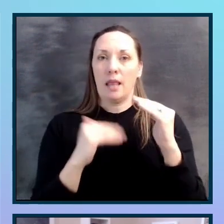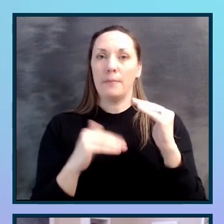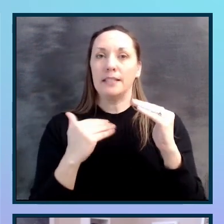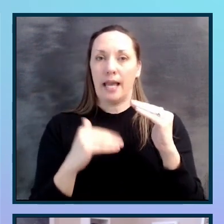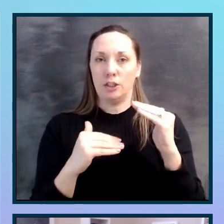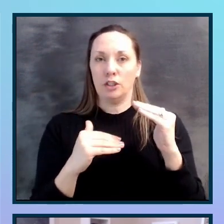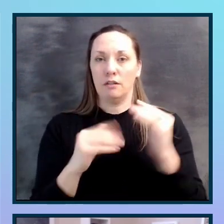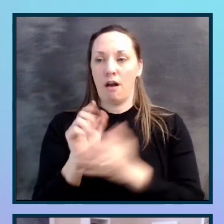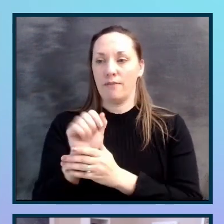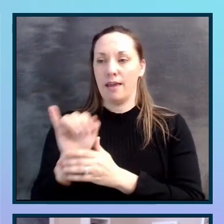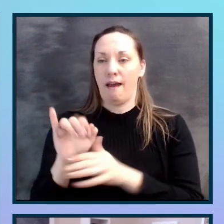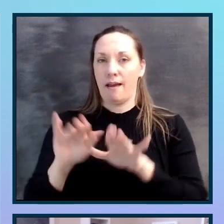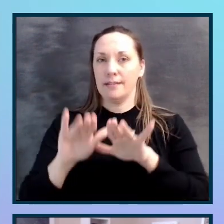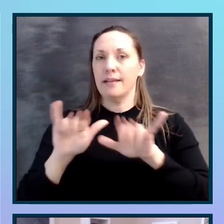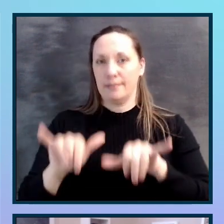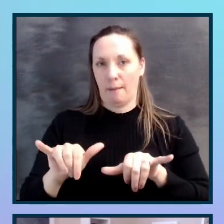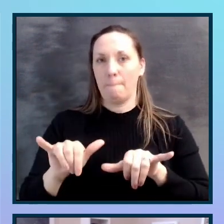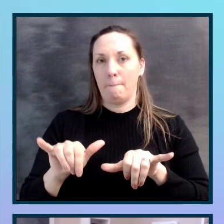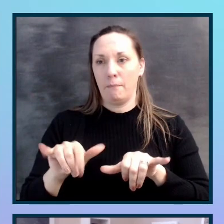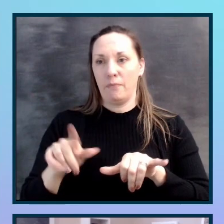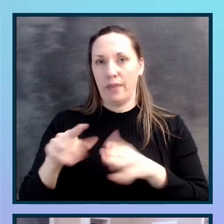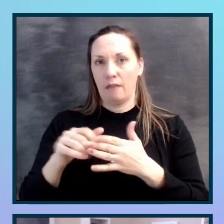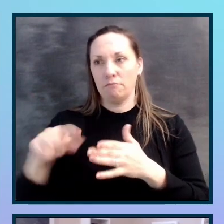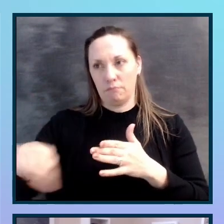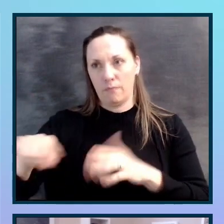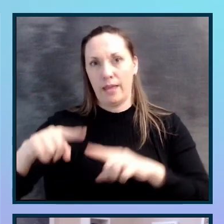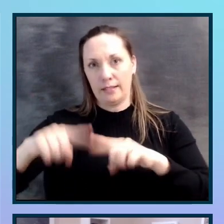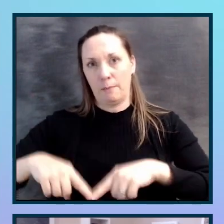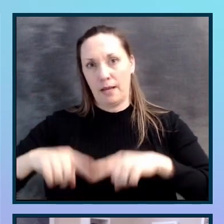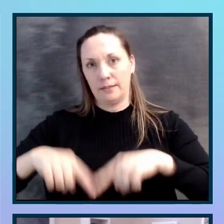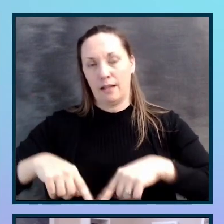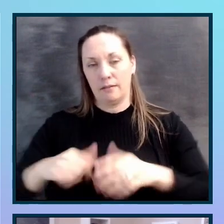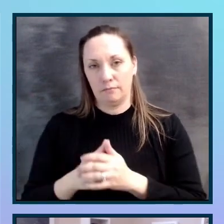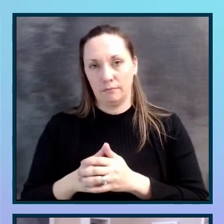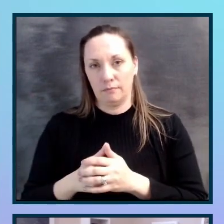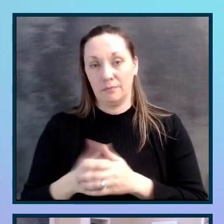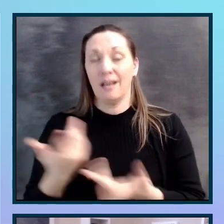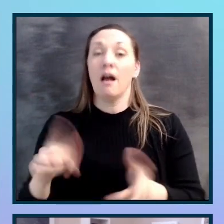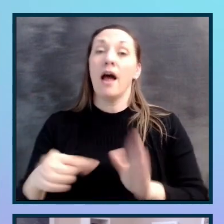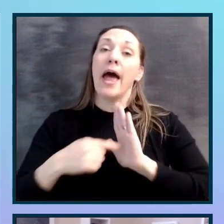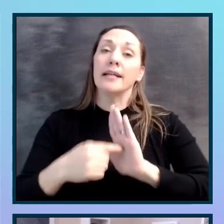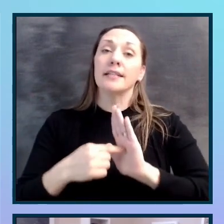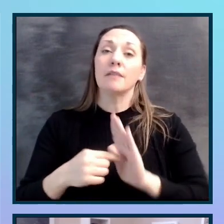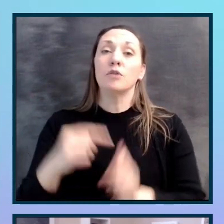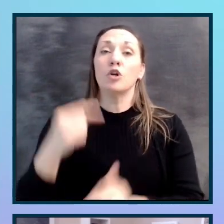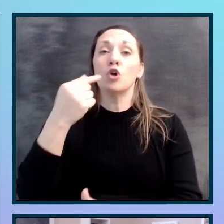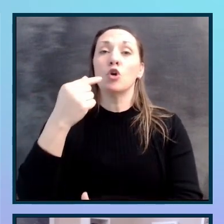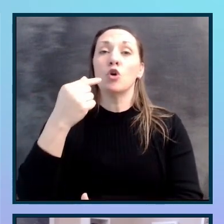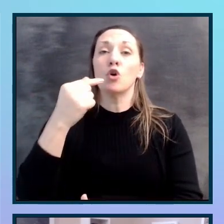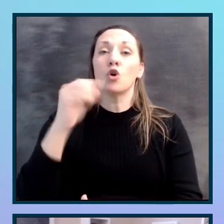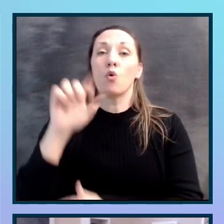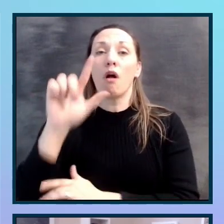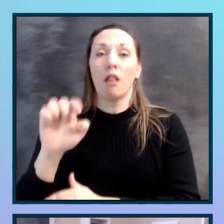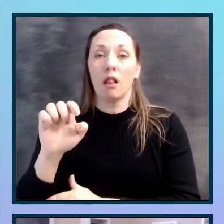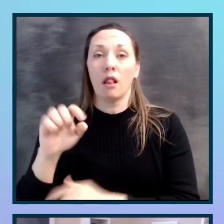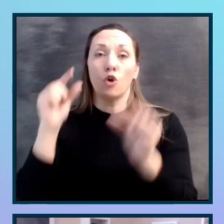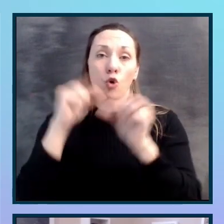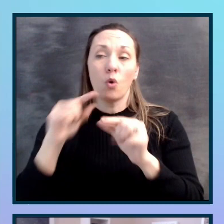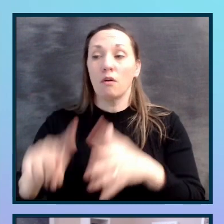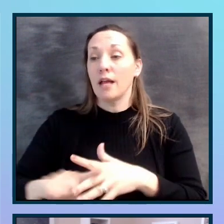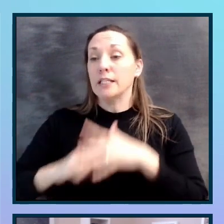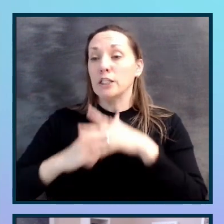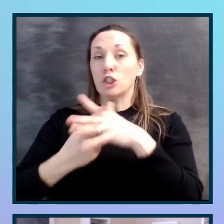of the AI systems they depend on. As an example, Google has begun starting to